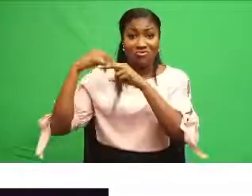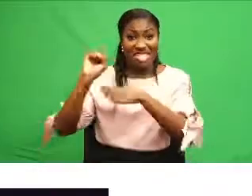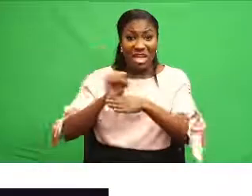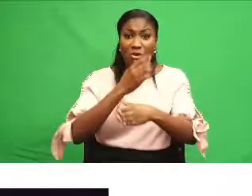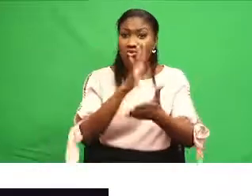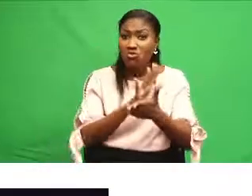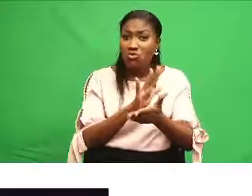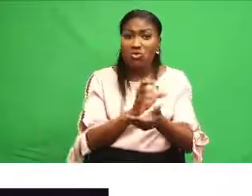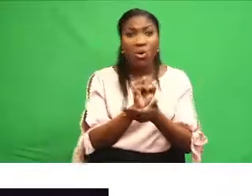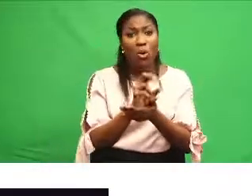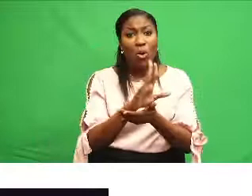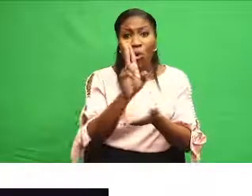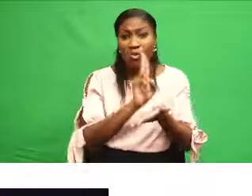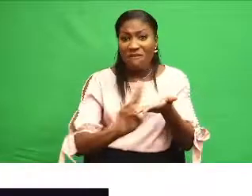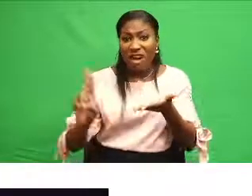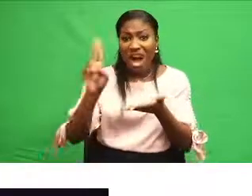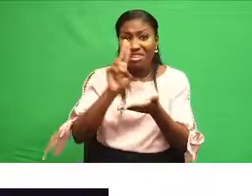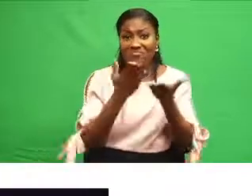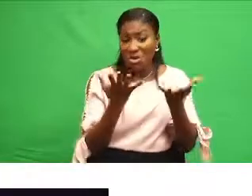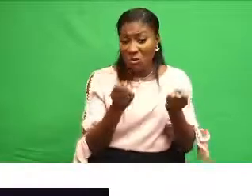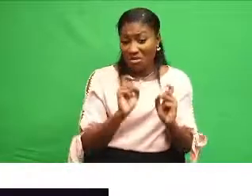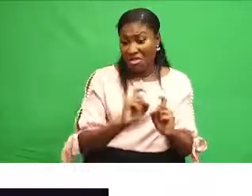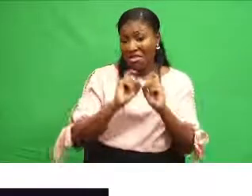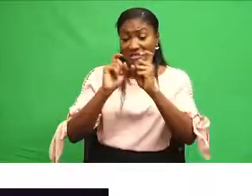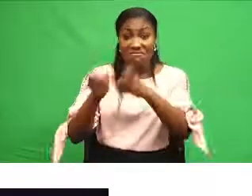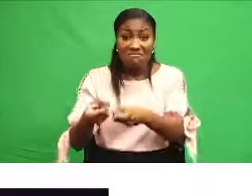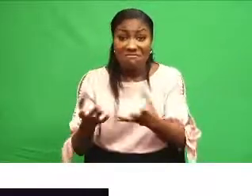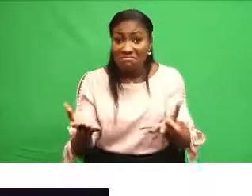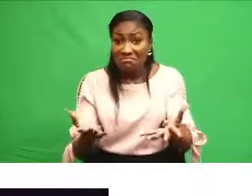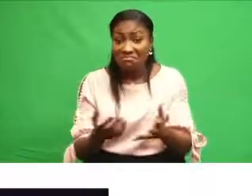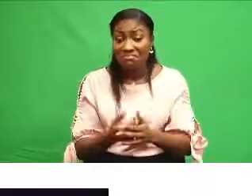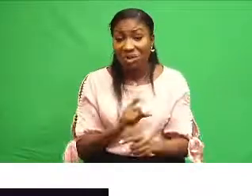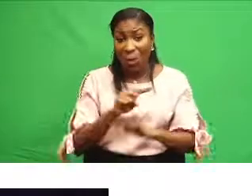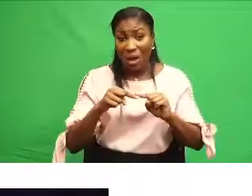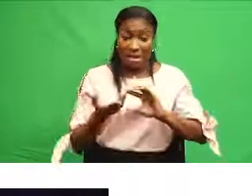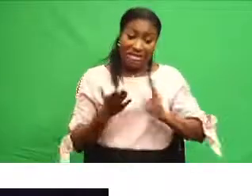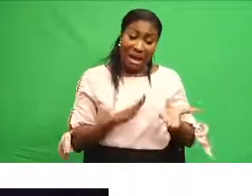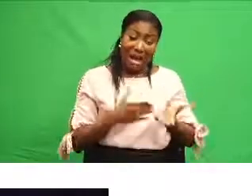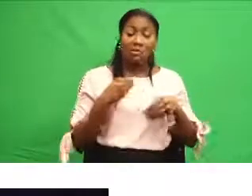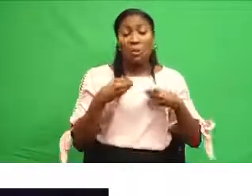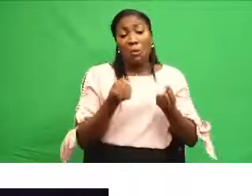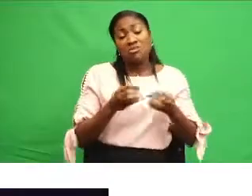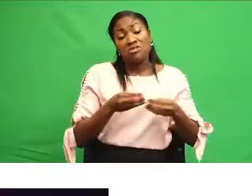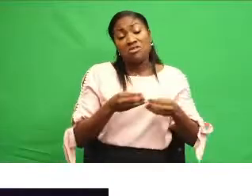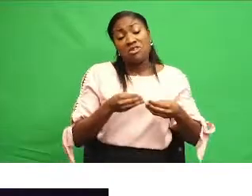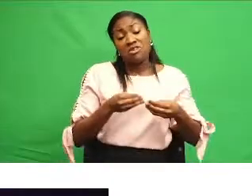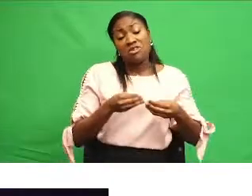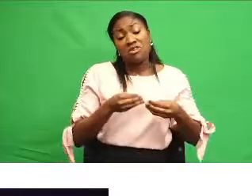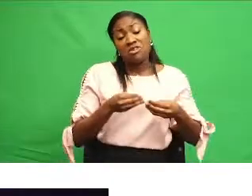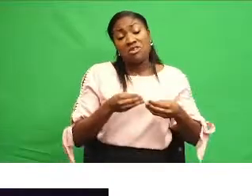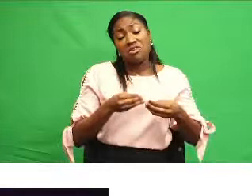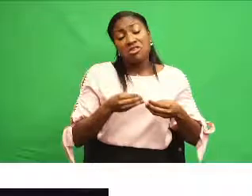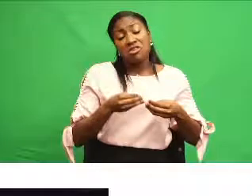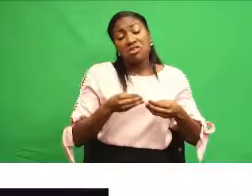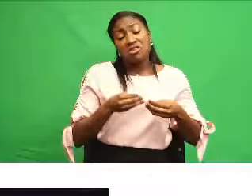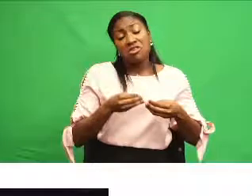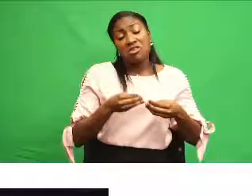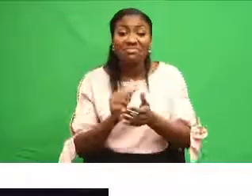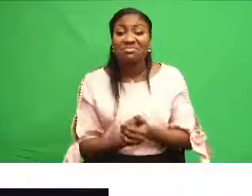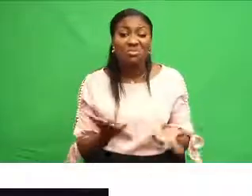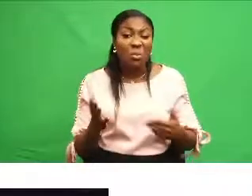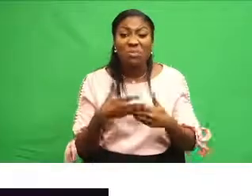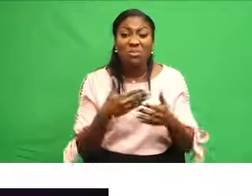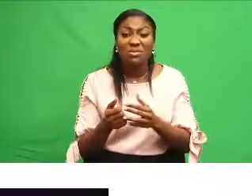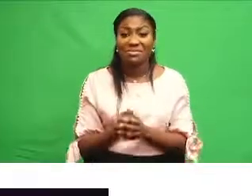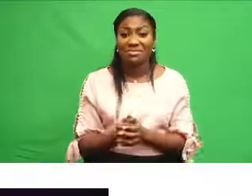university to benefit from when you pass? Your life insurance policies,